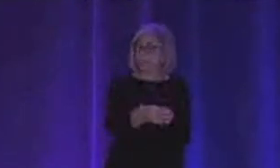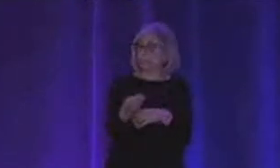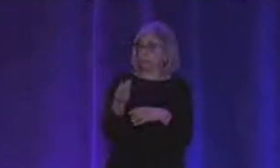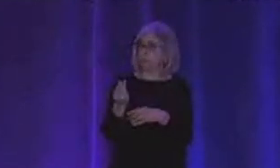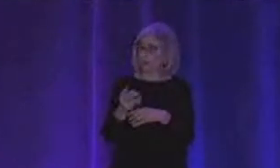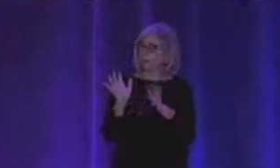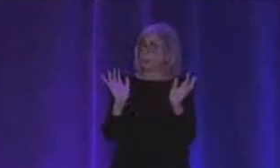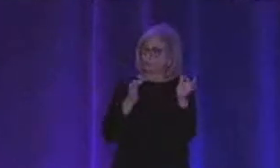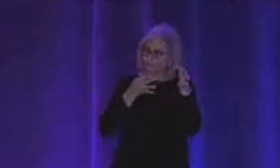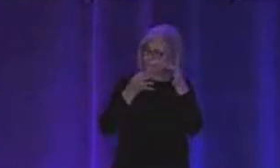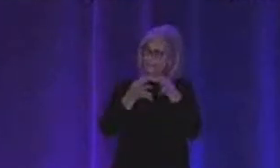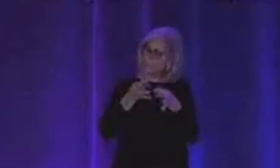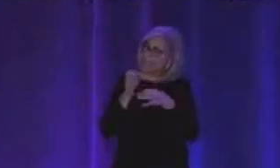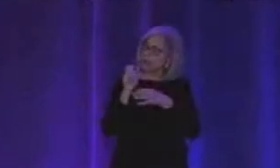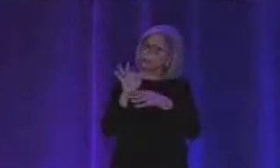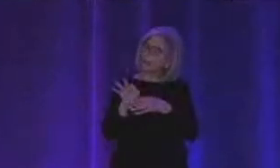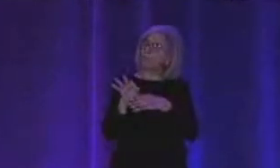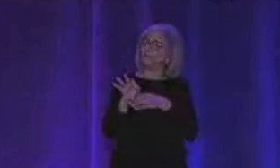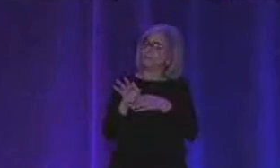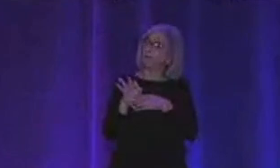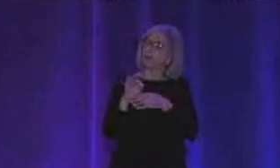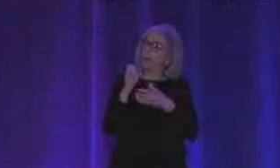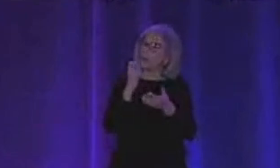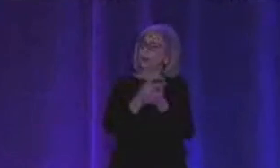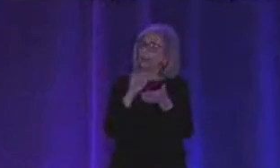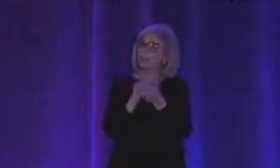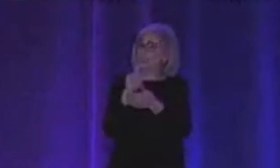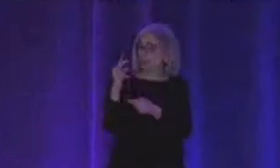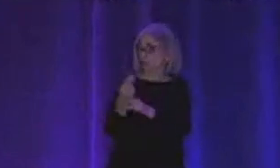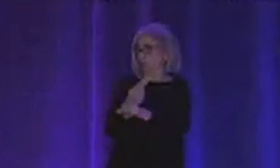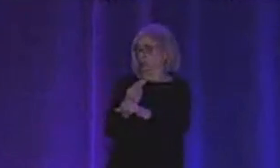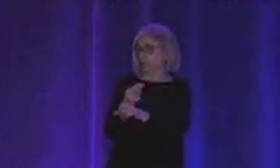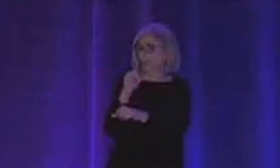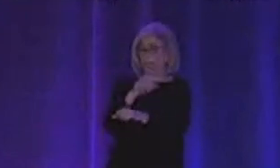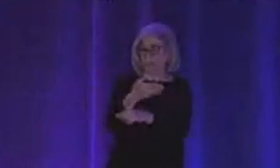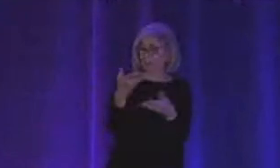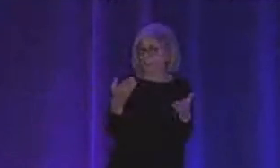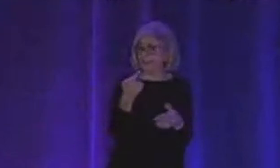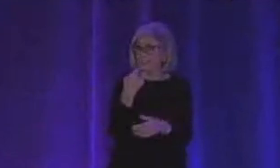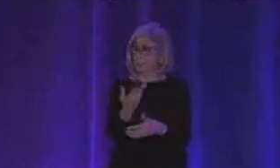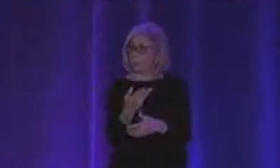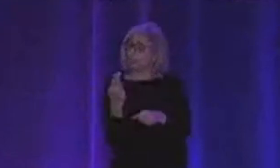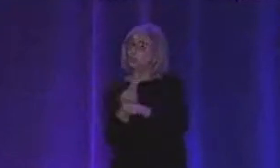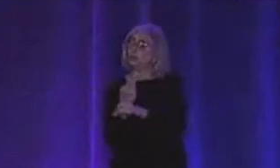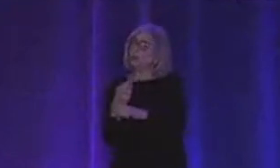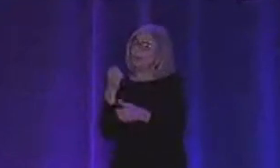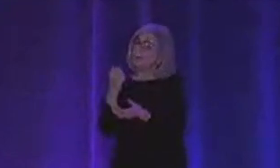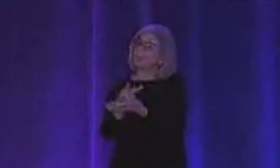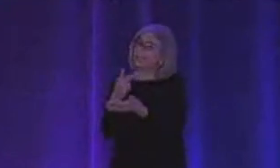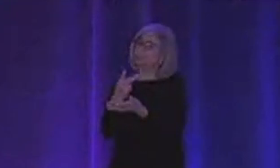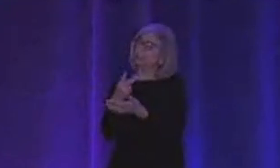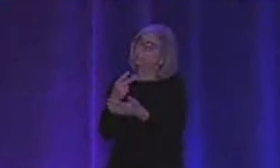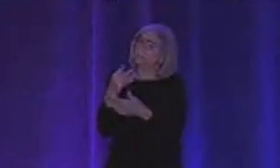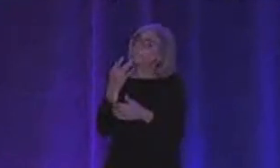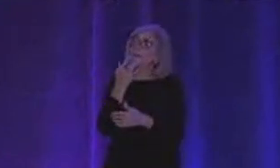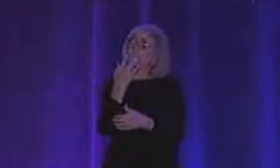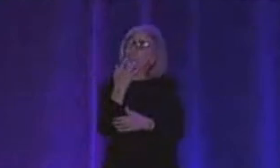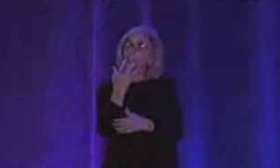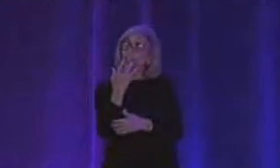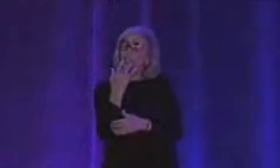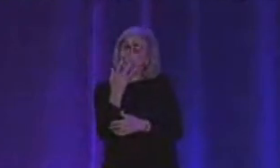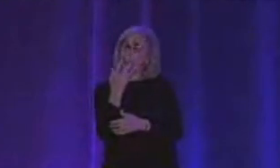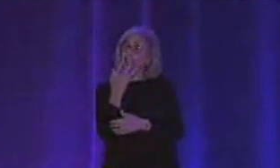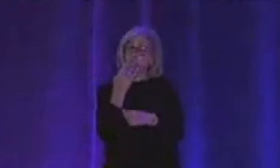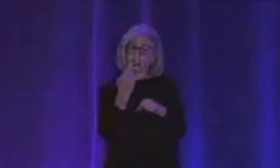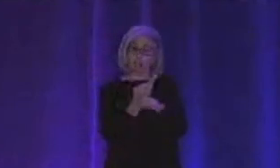is the details of the authenticator that you're using. So this one here says user verification and says preferred. So